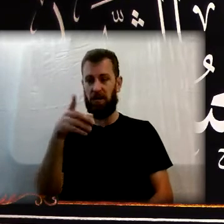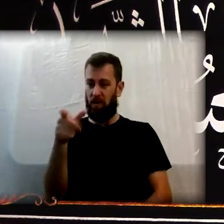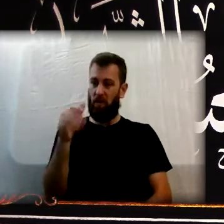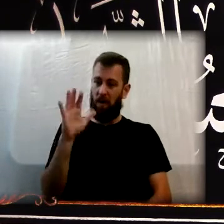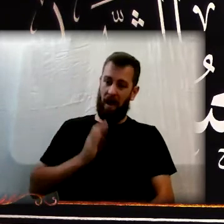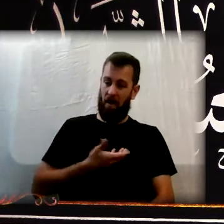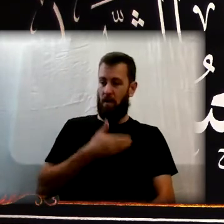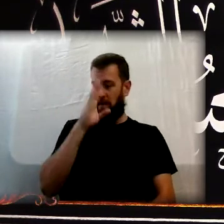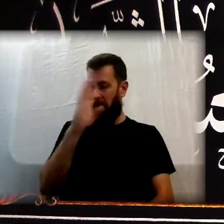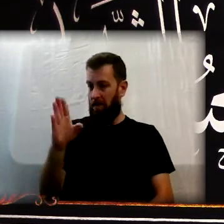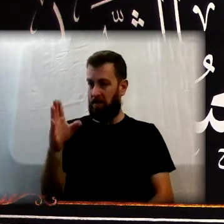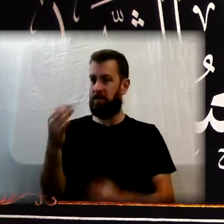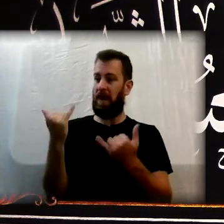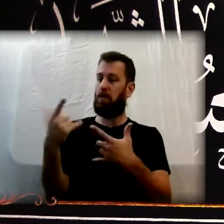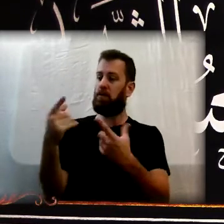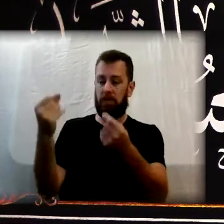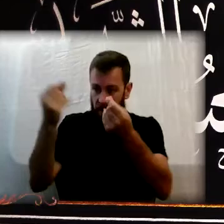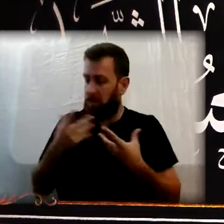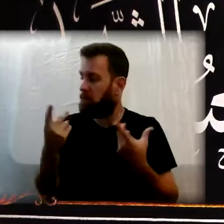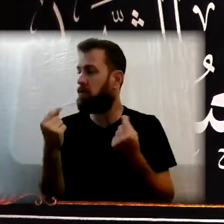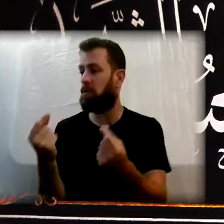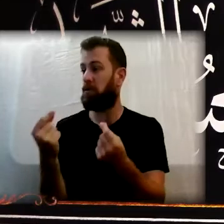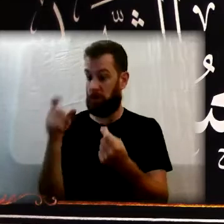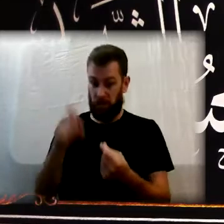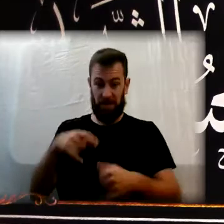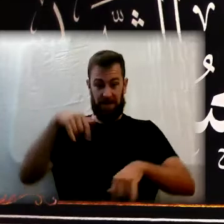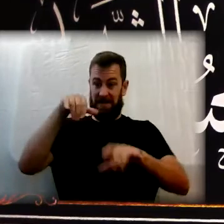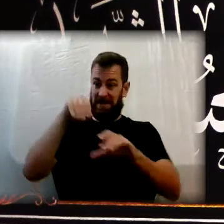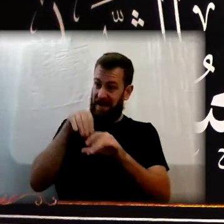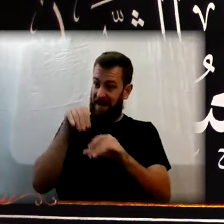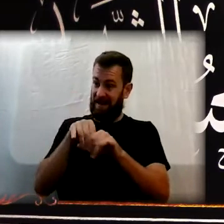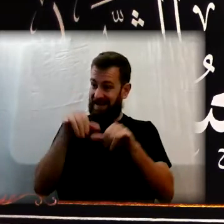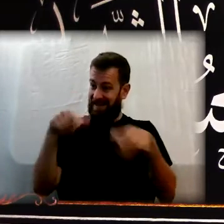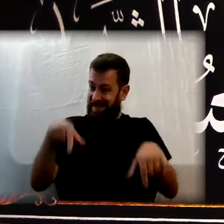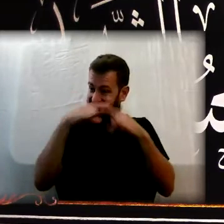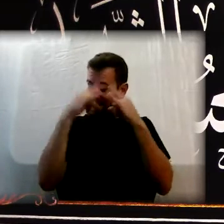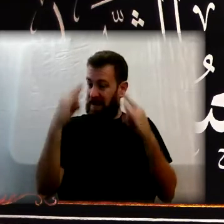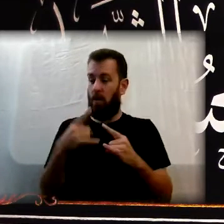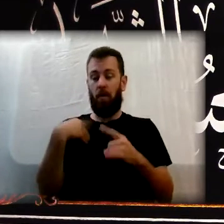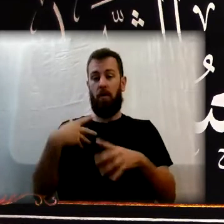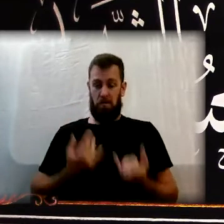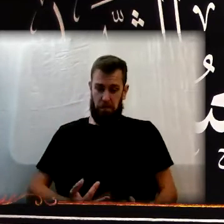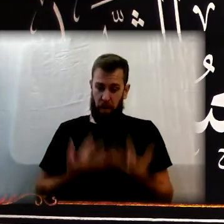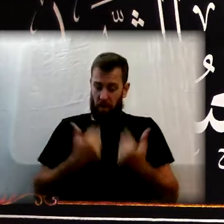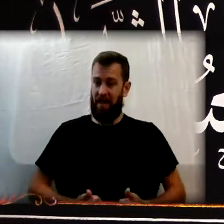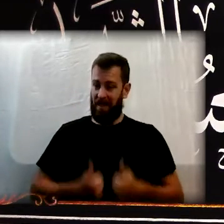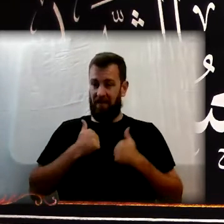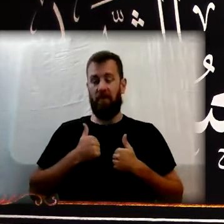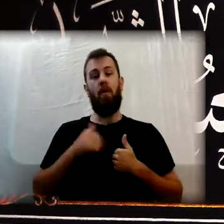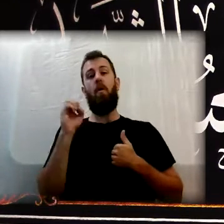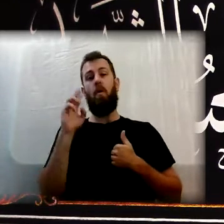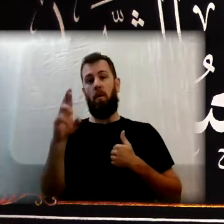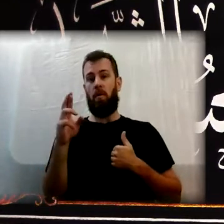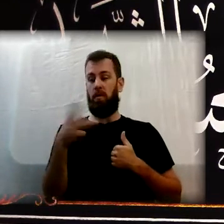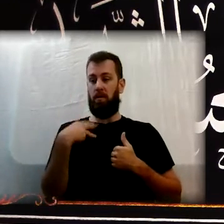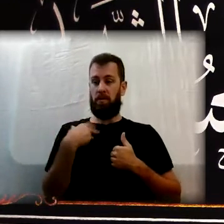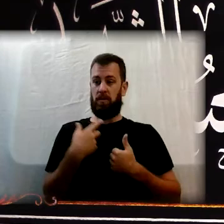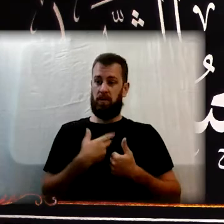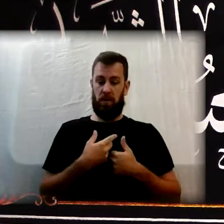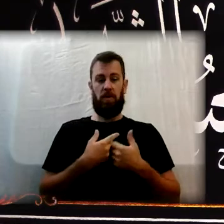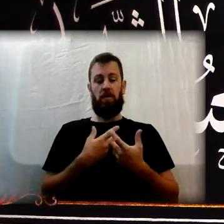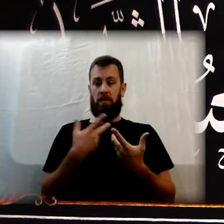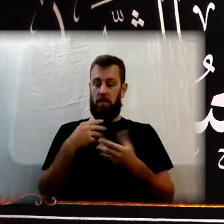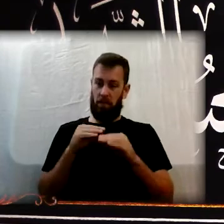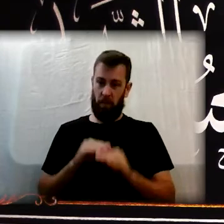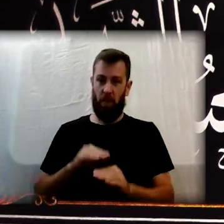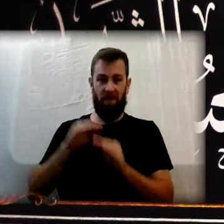time, and tell us what we should do. Should we stay in this tent and be burnt alive, or should we move out without our veils